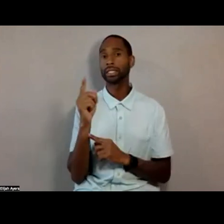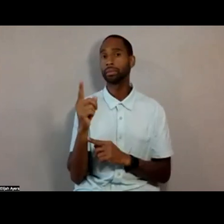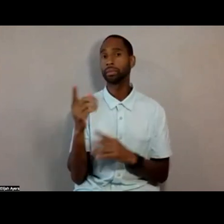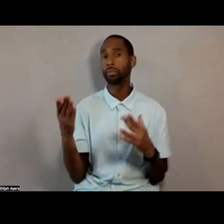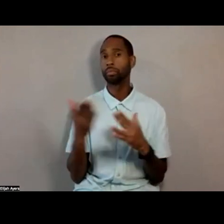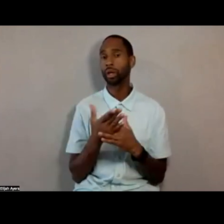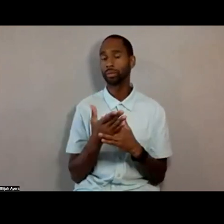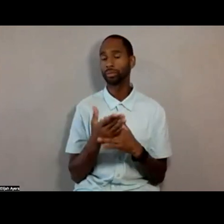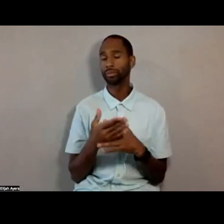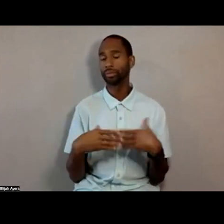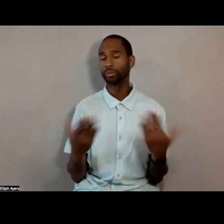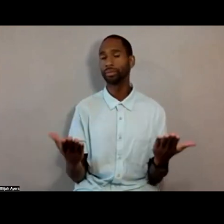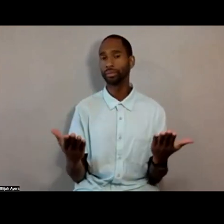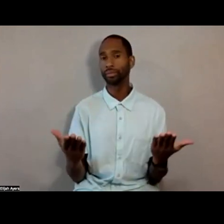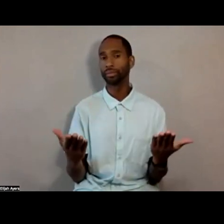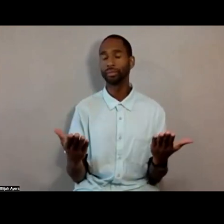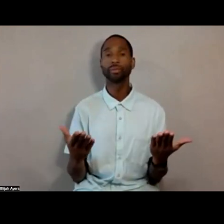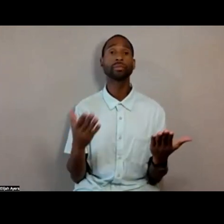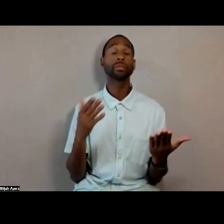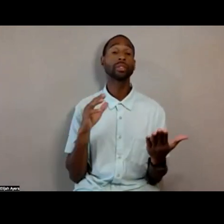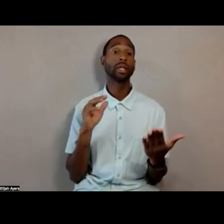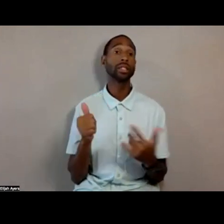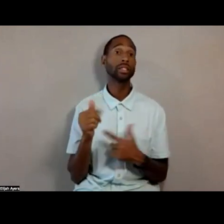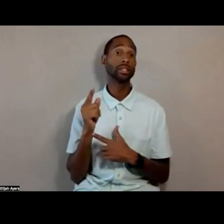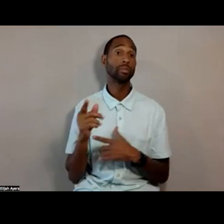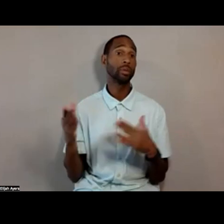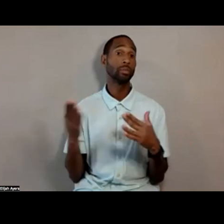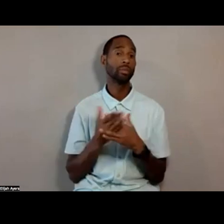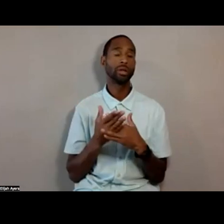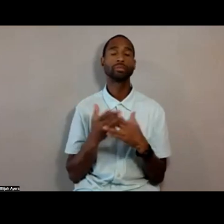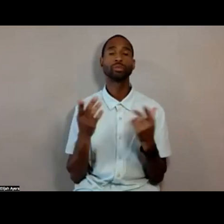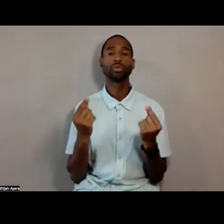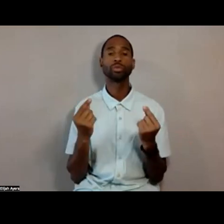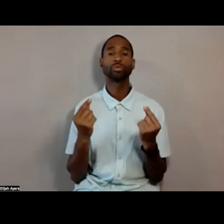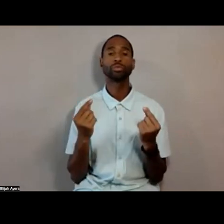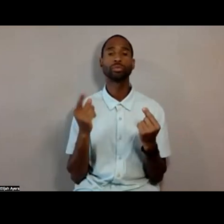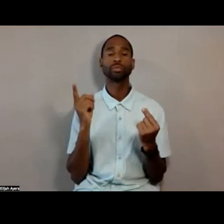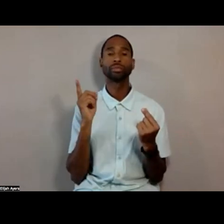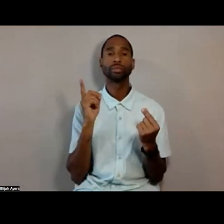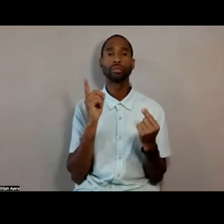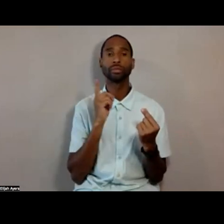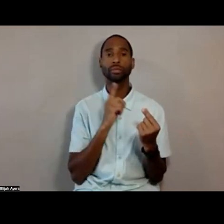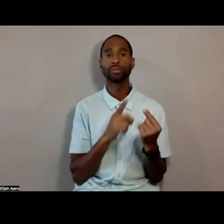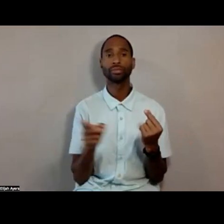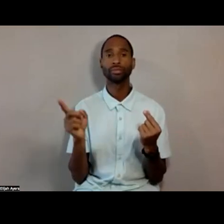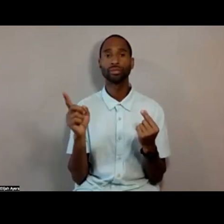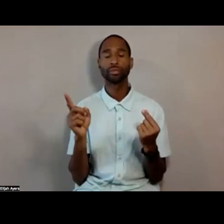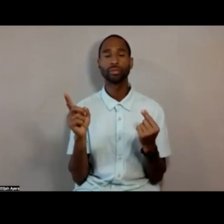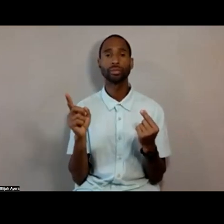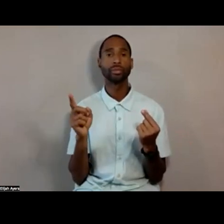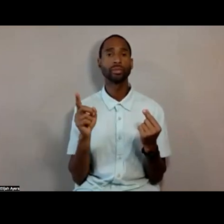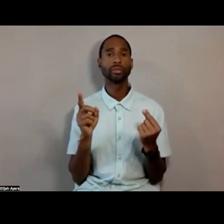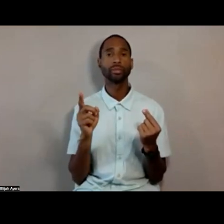break. So as we head into that break, we want everyone to just be able